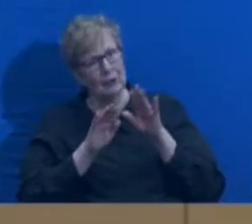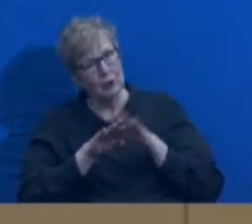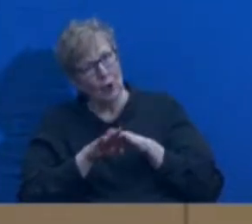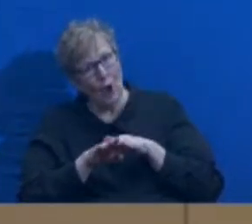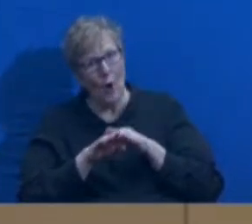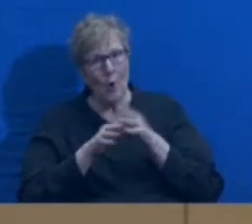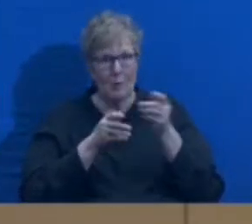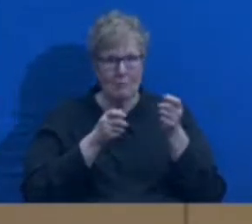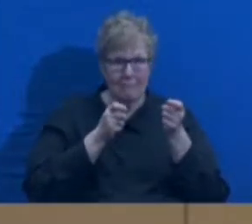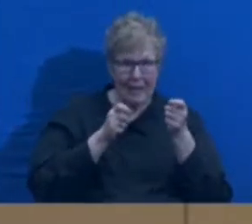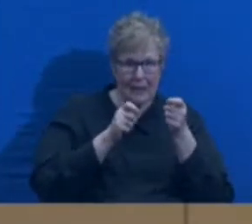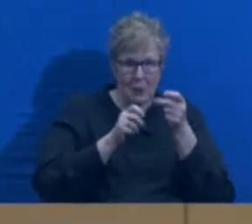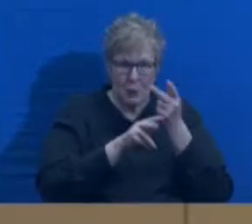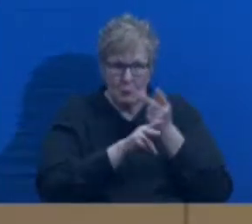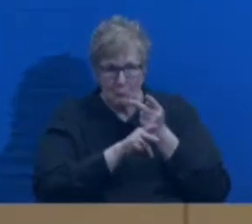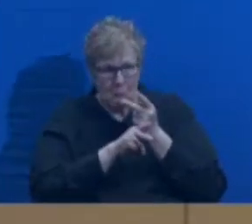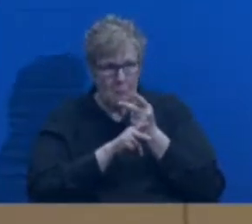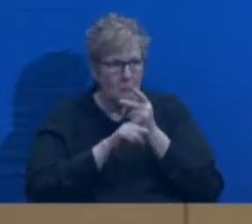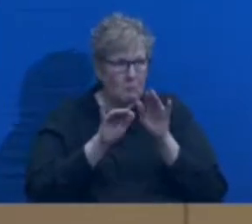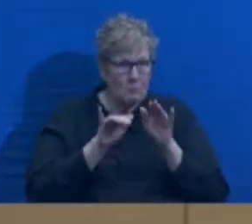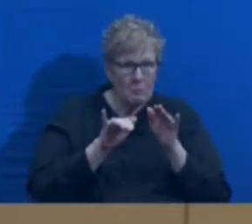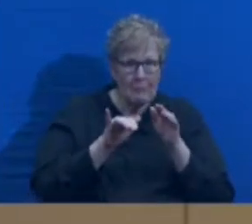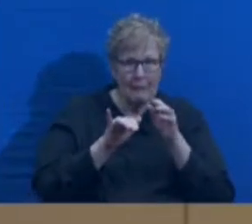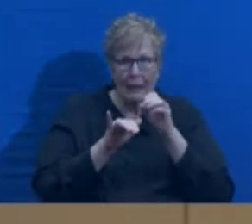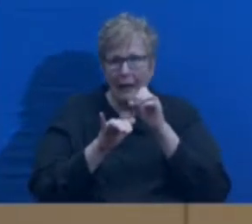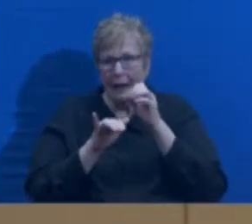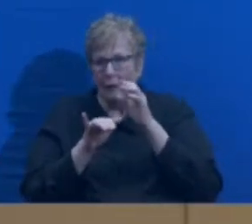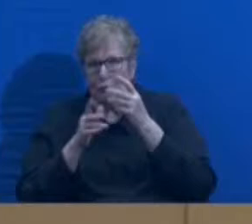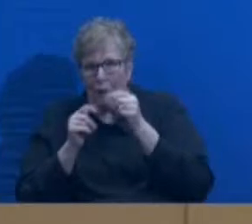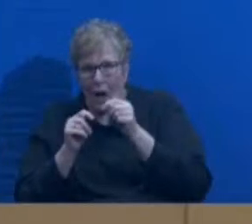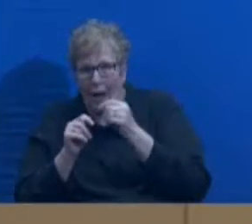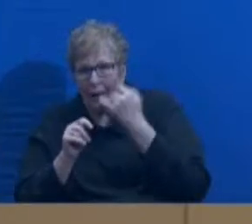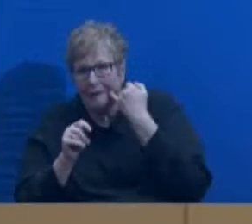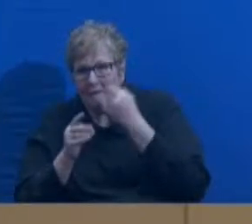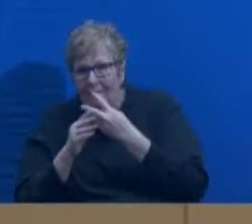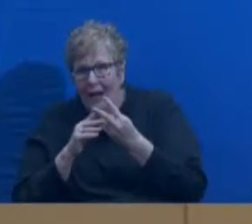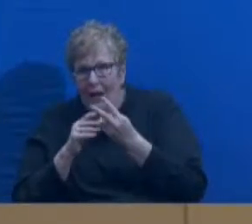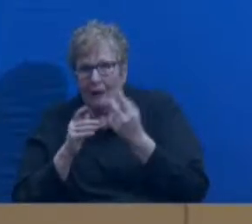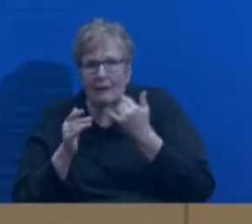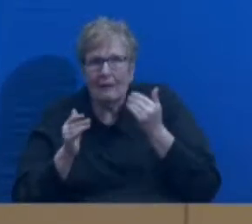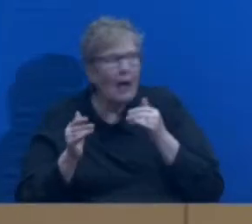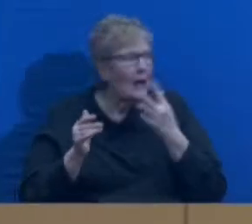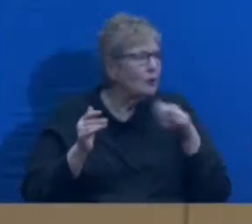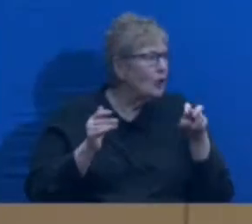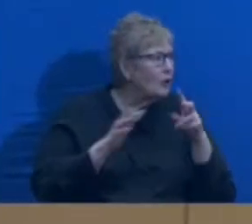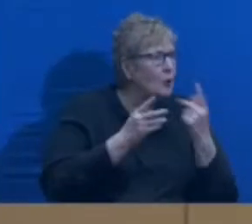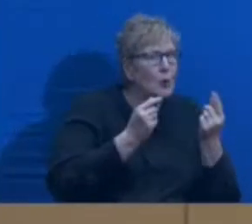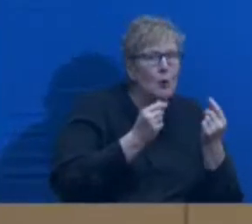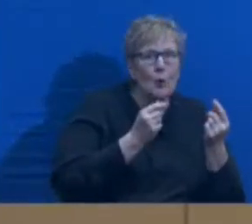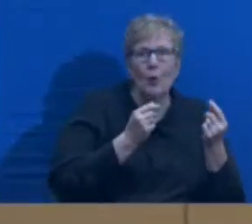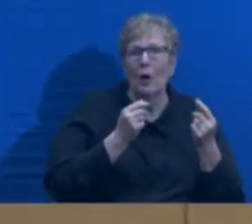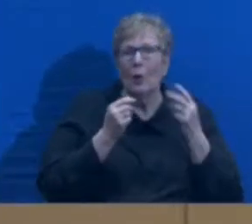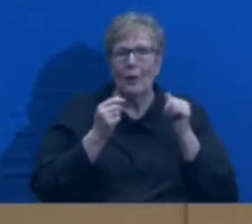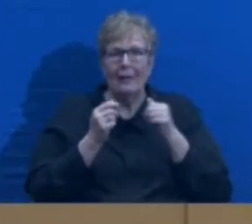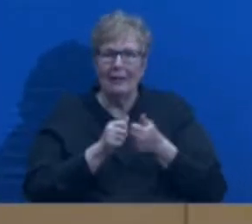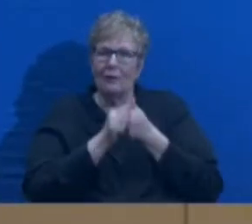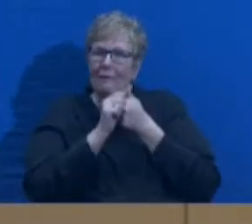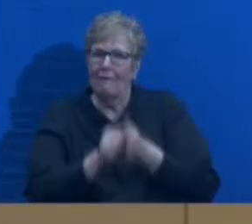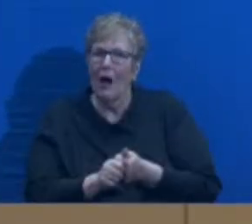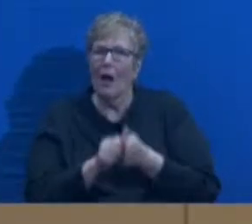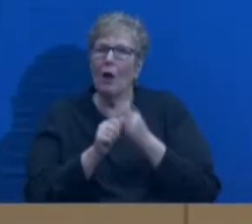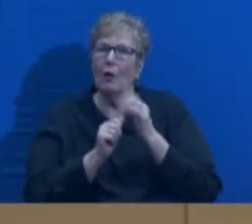approach. We need contingency plans if things do not go well as we reopen. We need compliance with